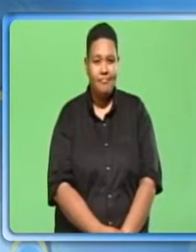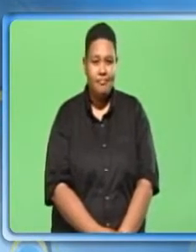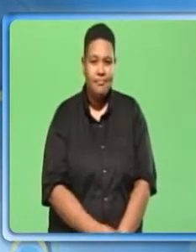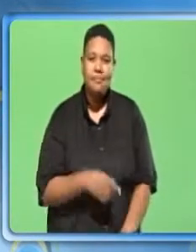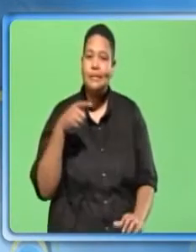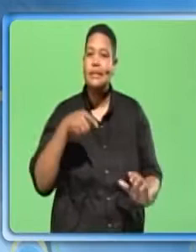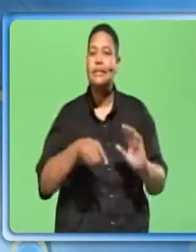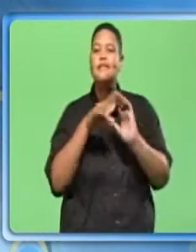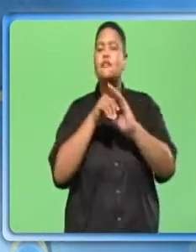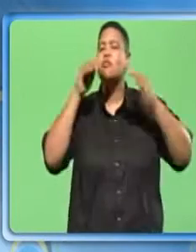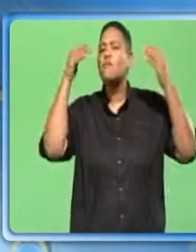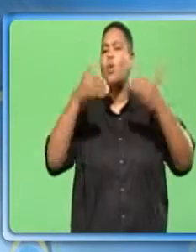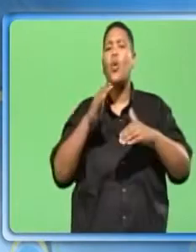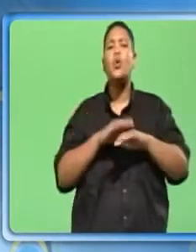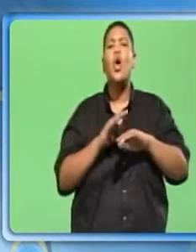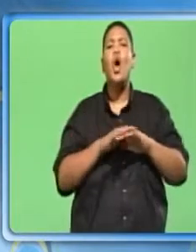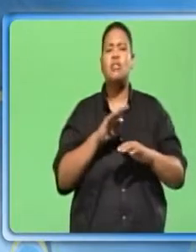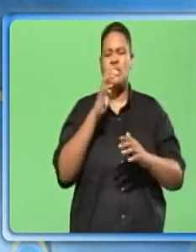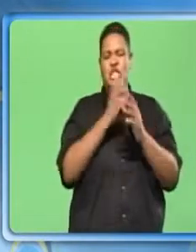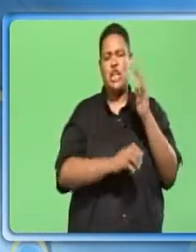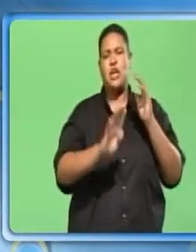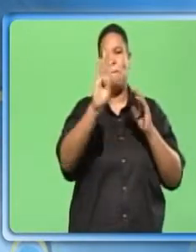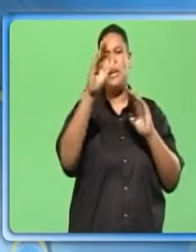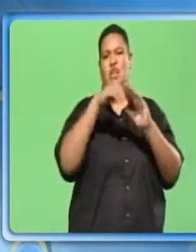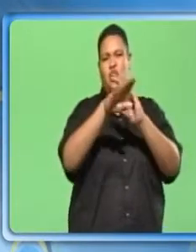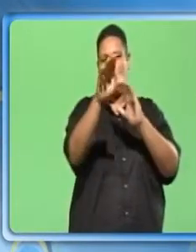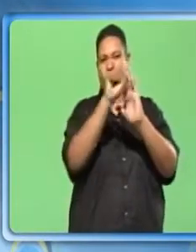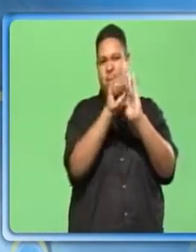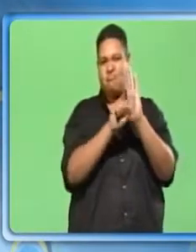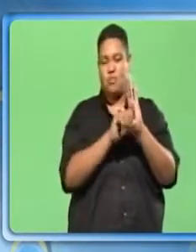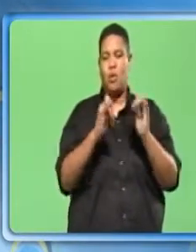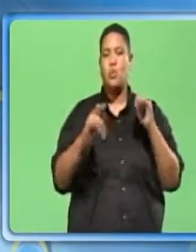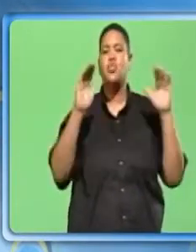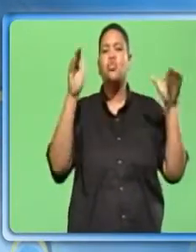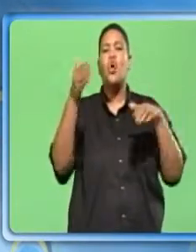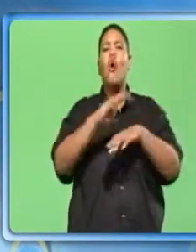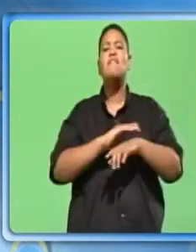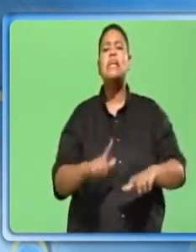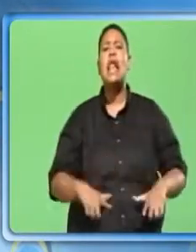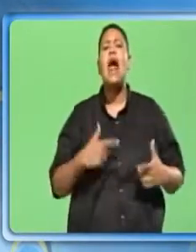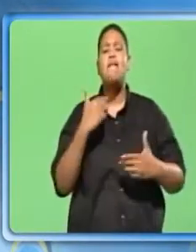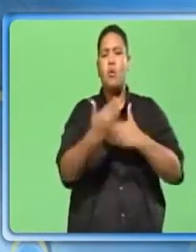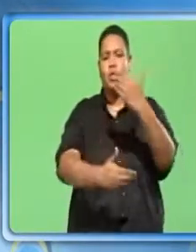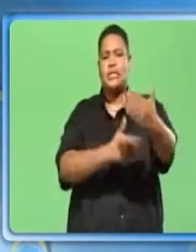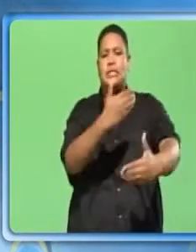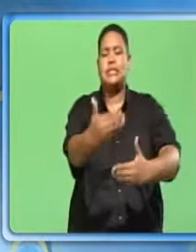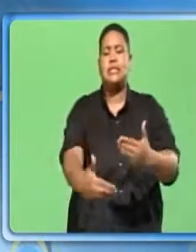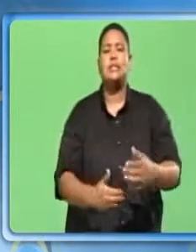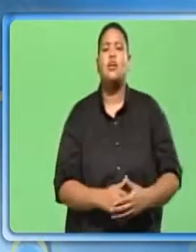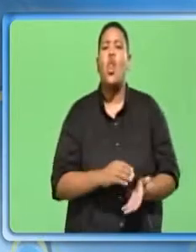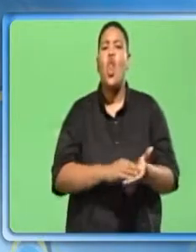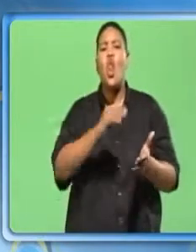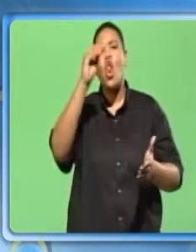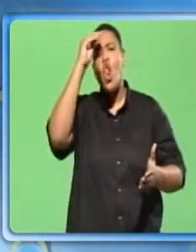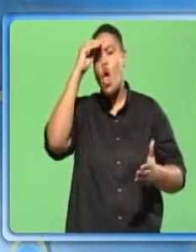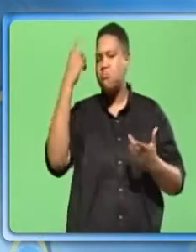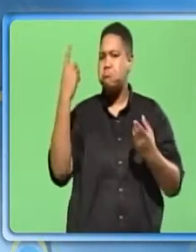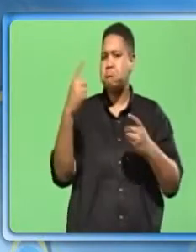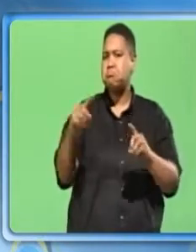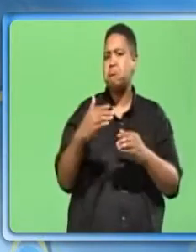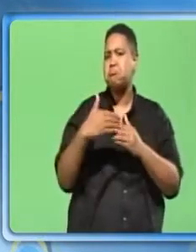This video focuses on Section B of your syllabus, which covers life processes. Learning